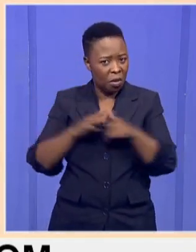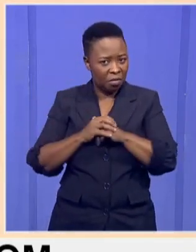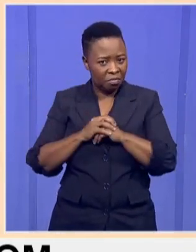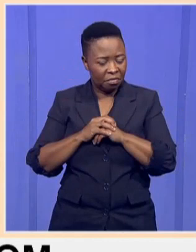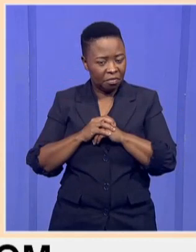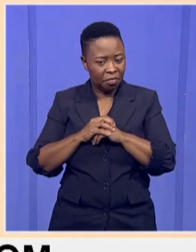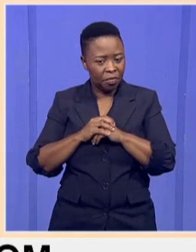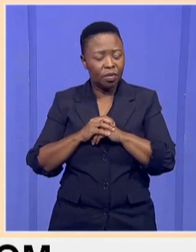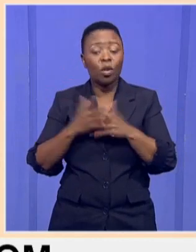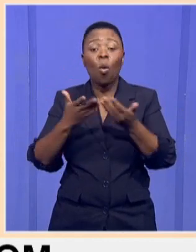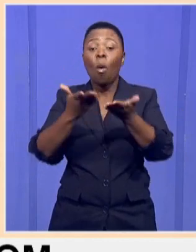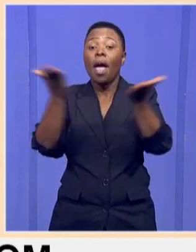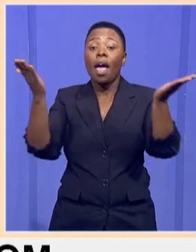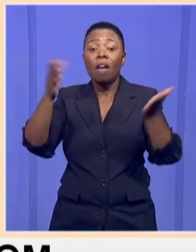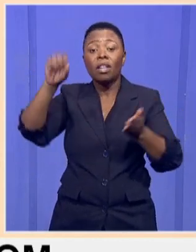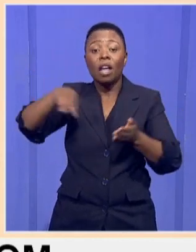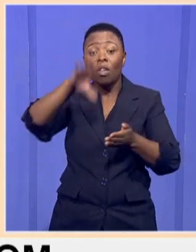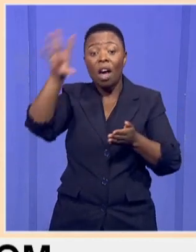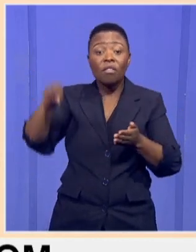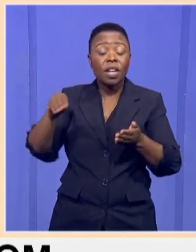Wherever South Africans have been